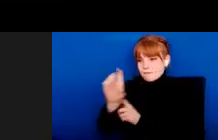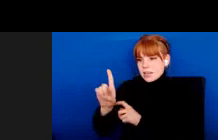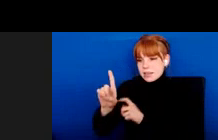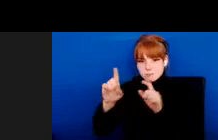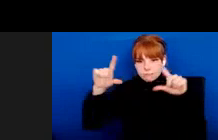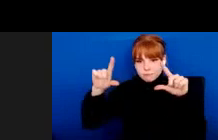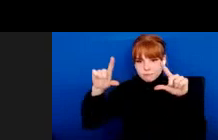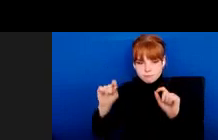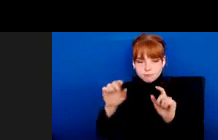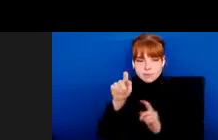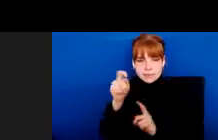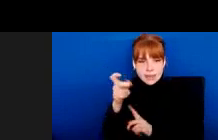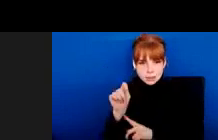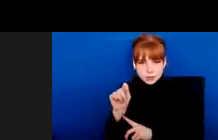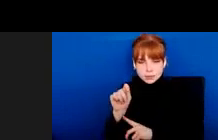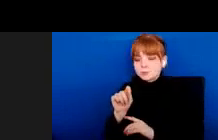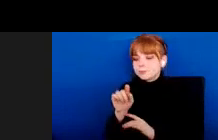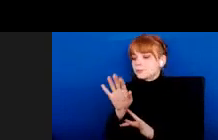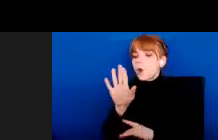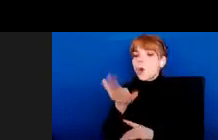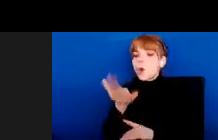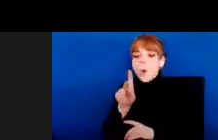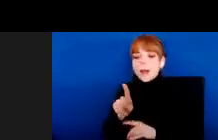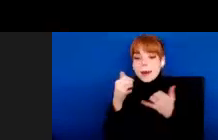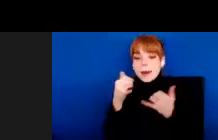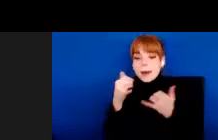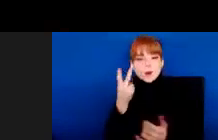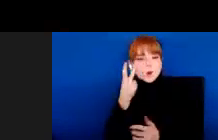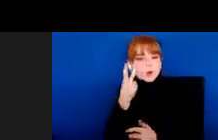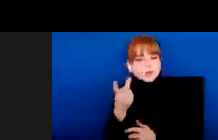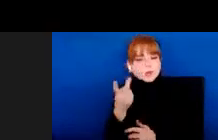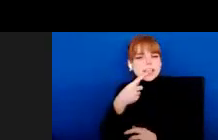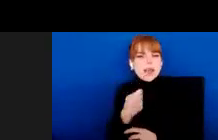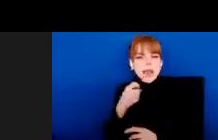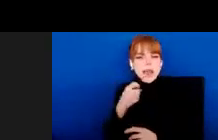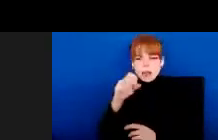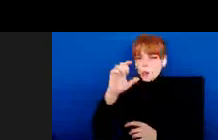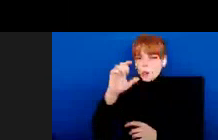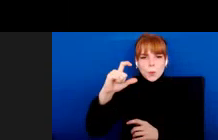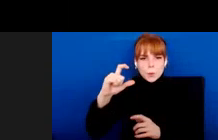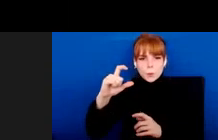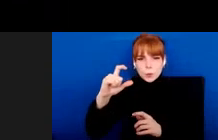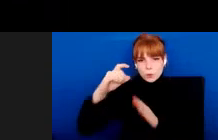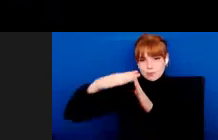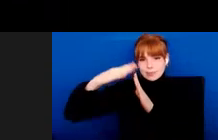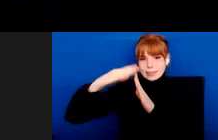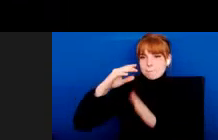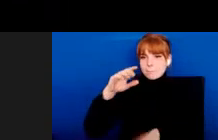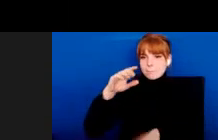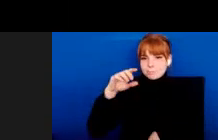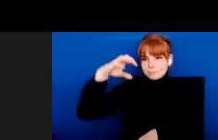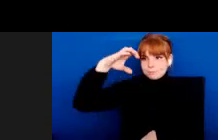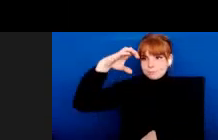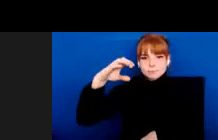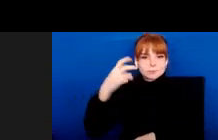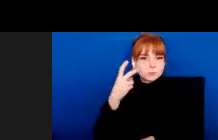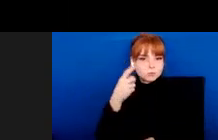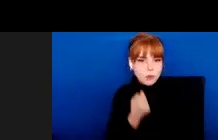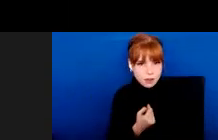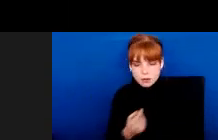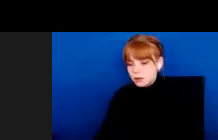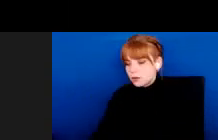though, what about the red circle that's part of that icon? So in the upper left corner of this feed icon, there's a red